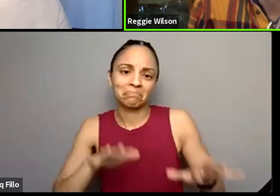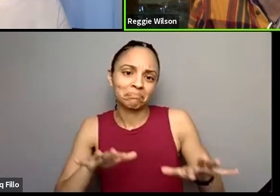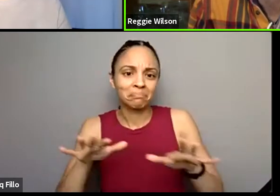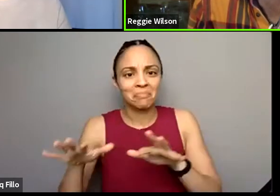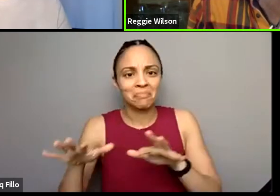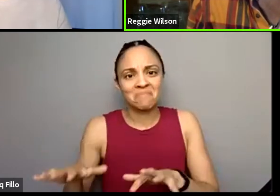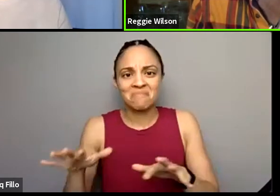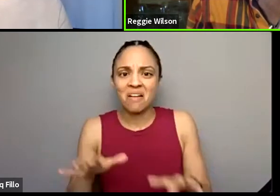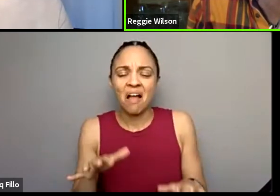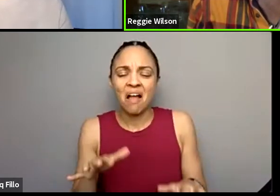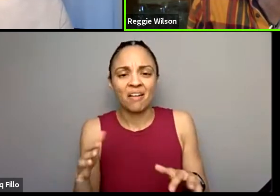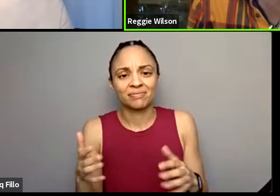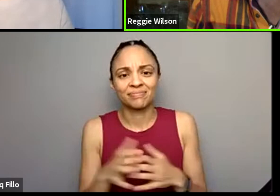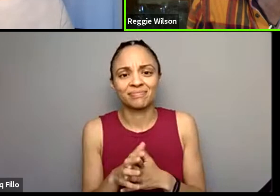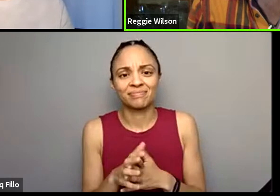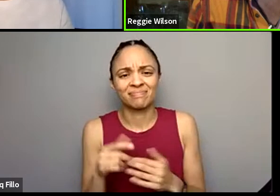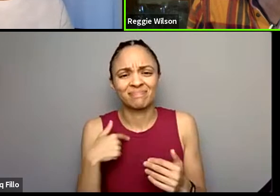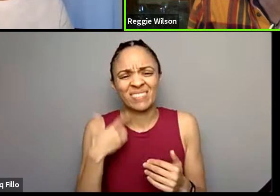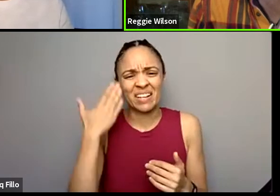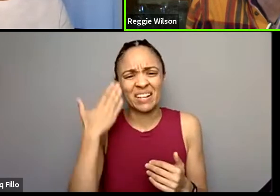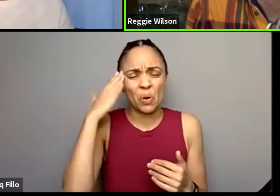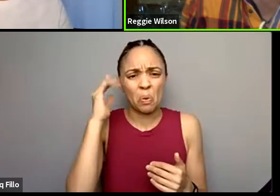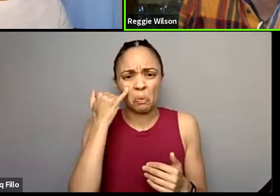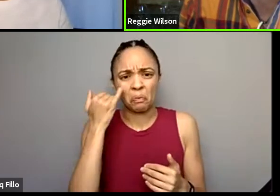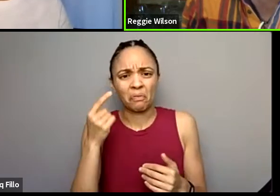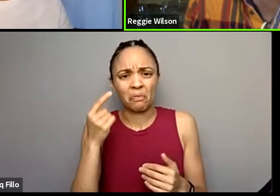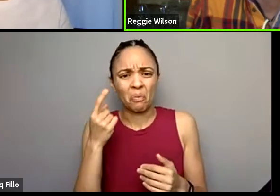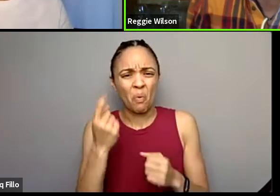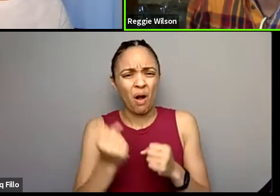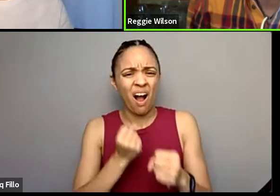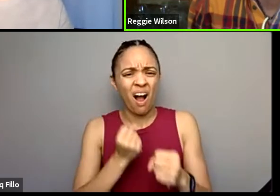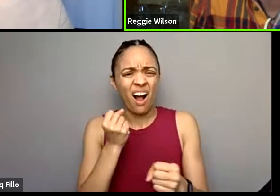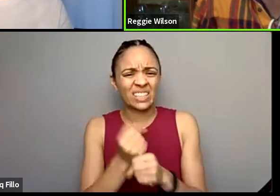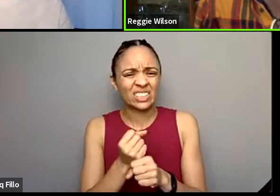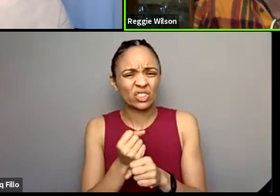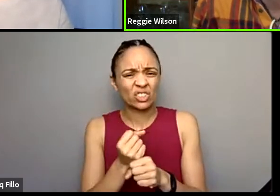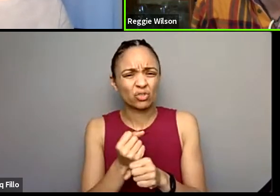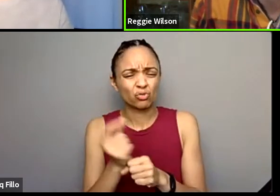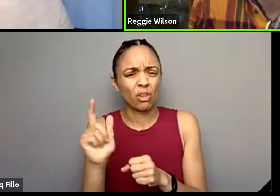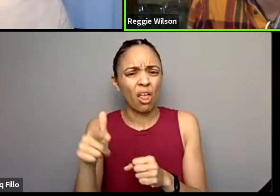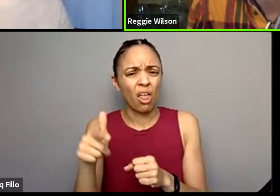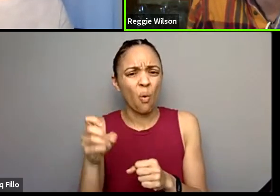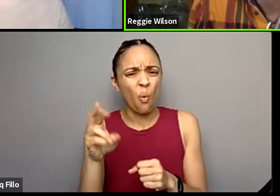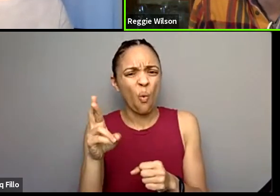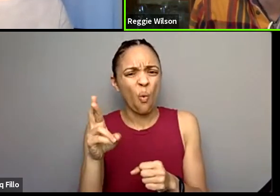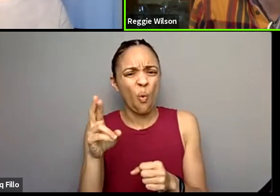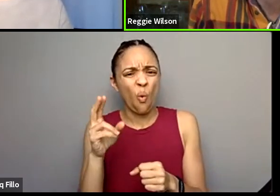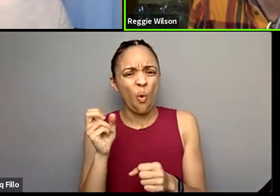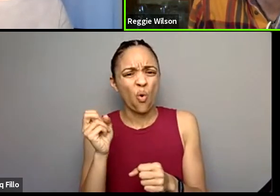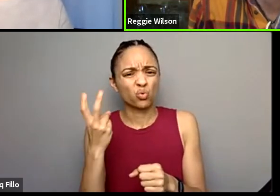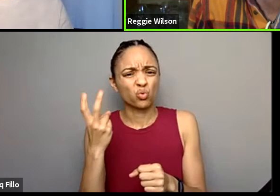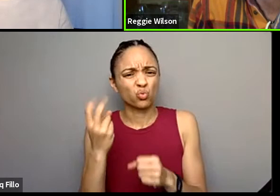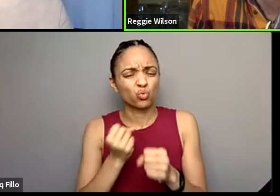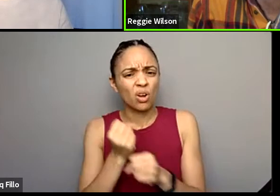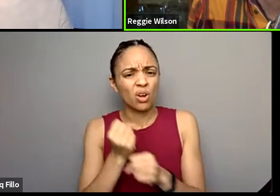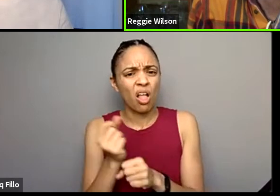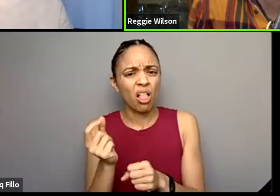I don't even know if it was a year later, it might've been 2 years later, I got an email saying I'm in New York.